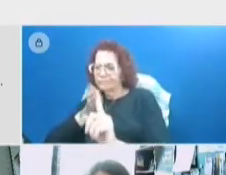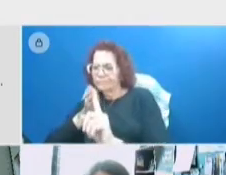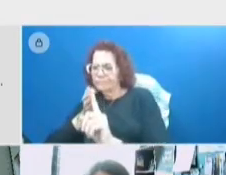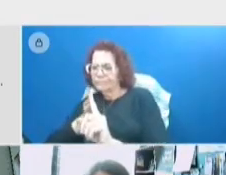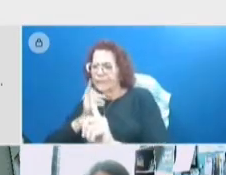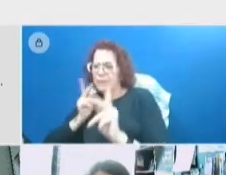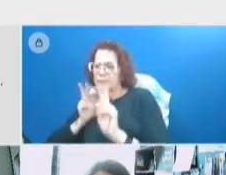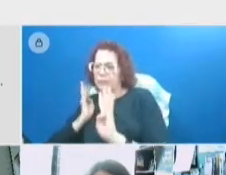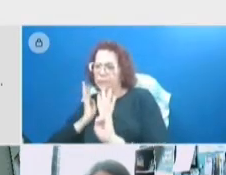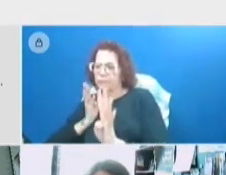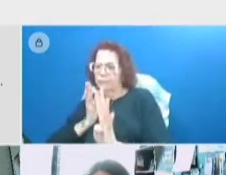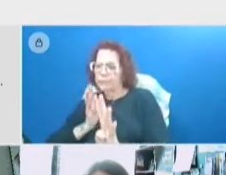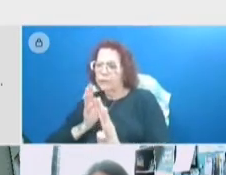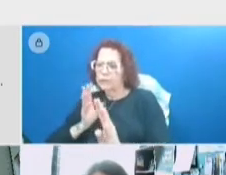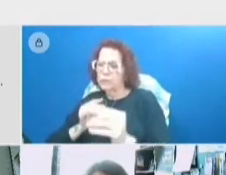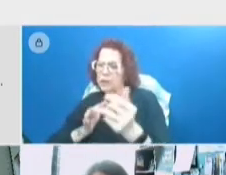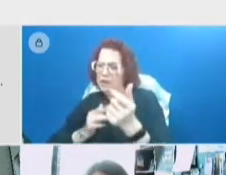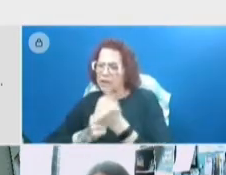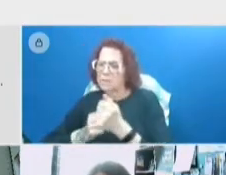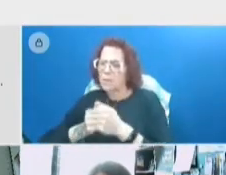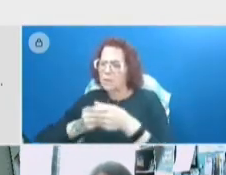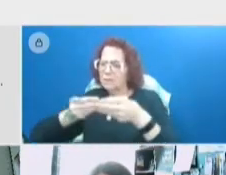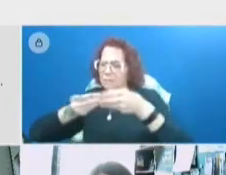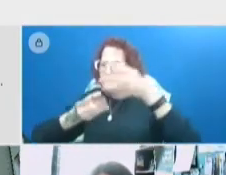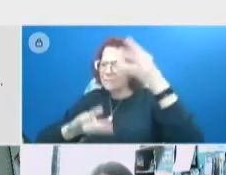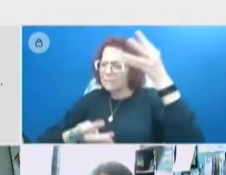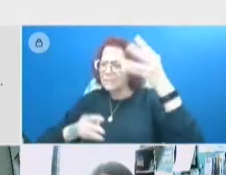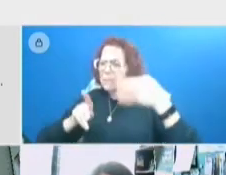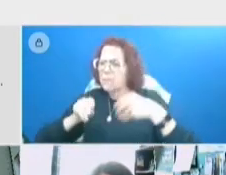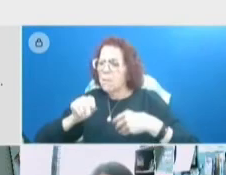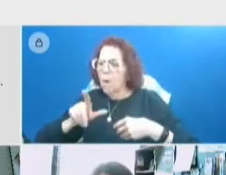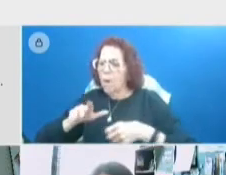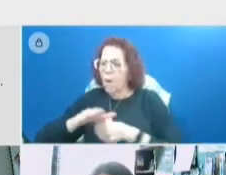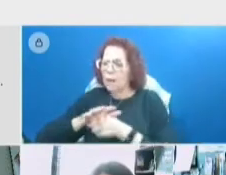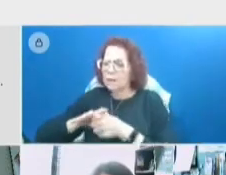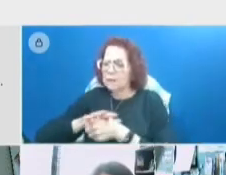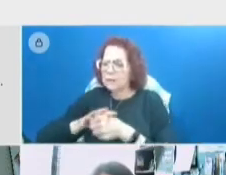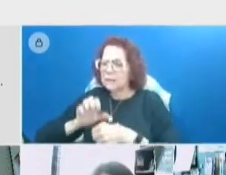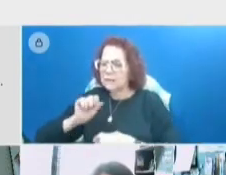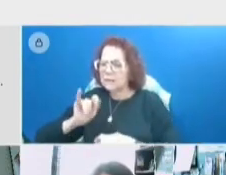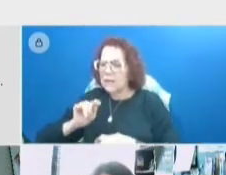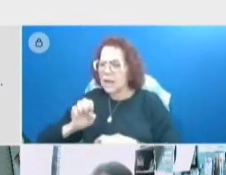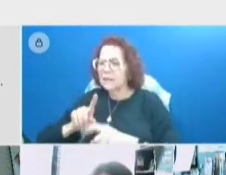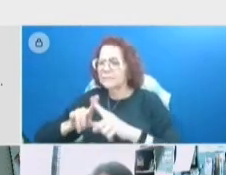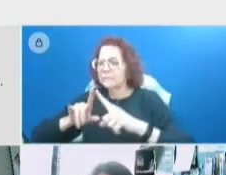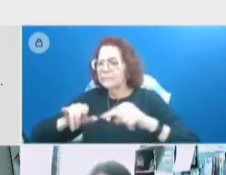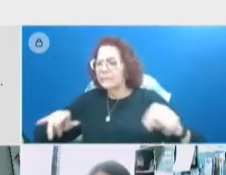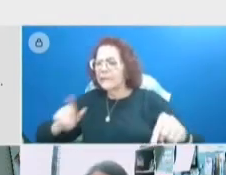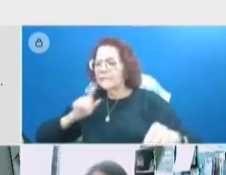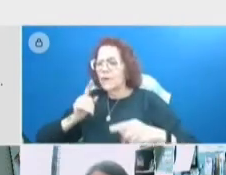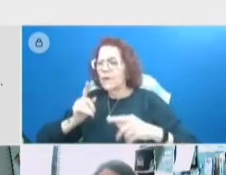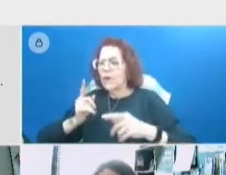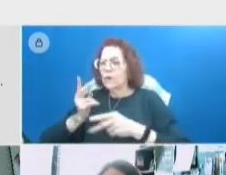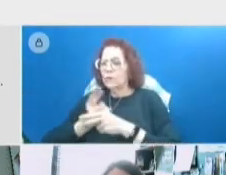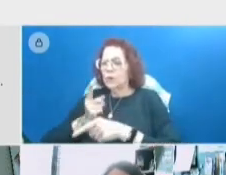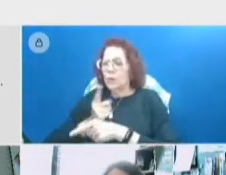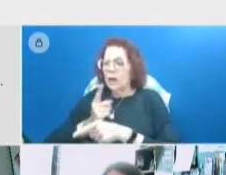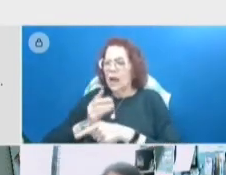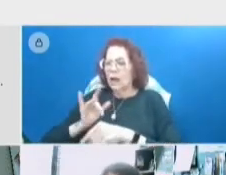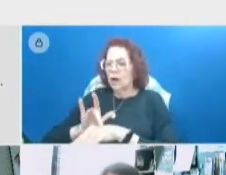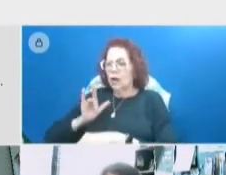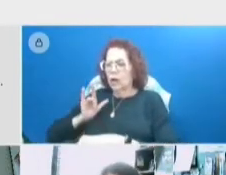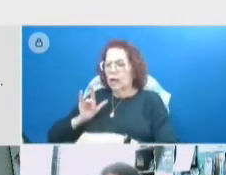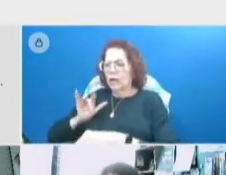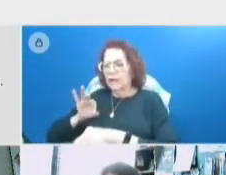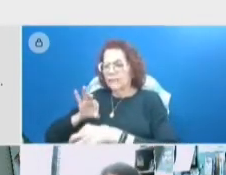of poll sites, both election day and early poll sites. We've also made the absentee